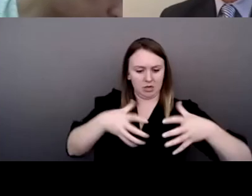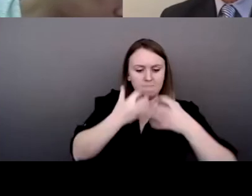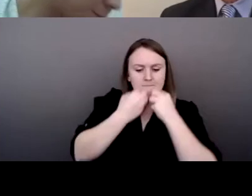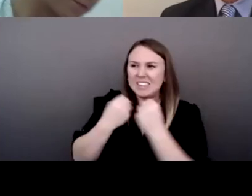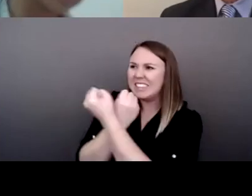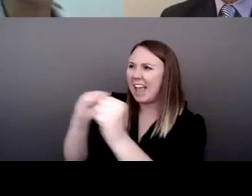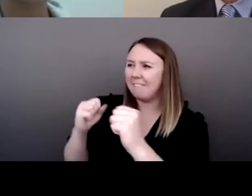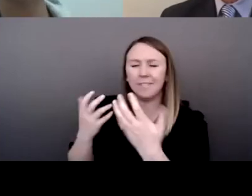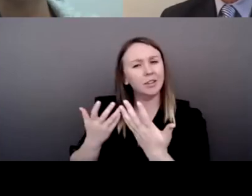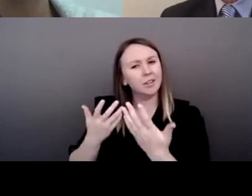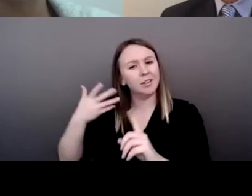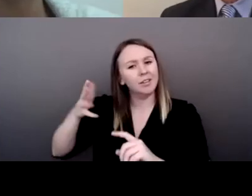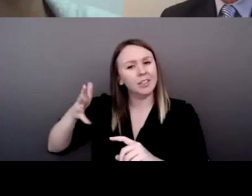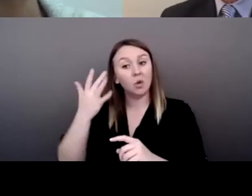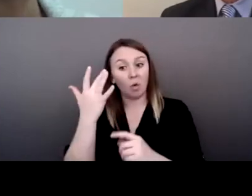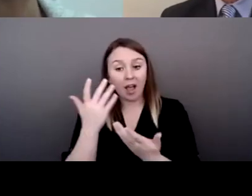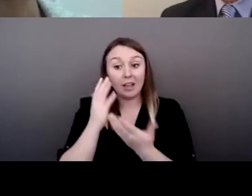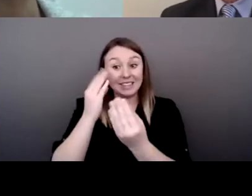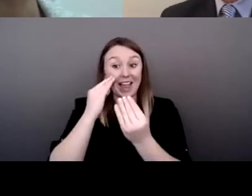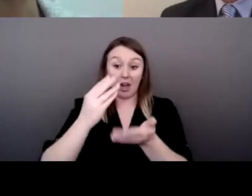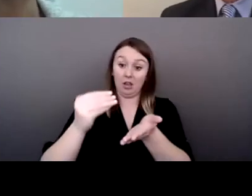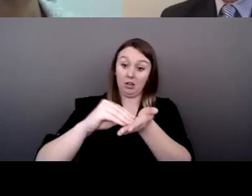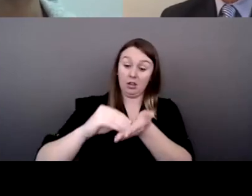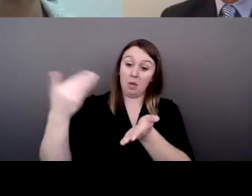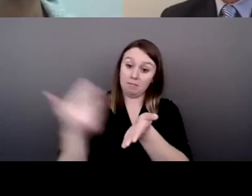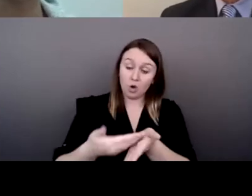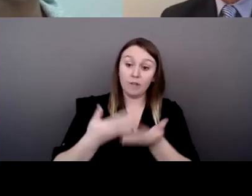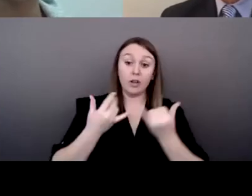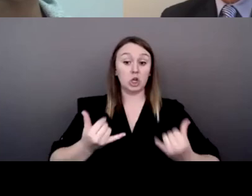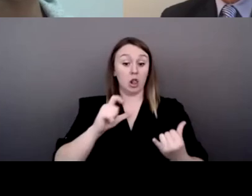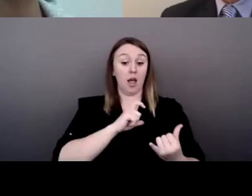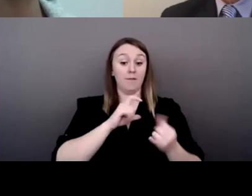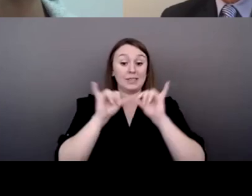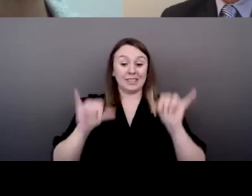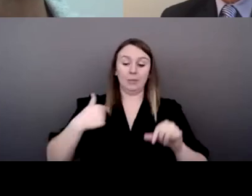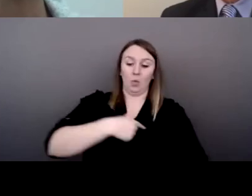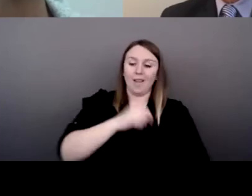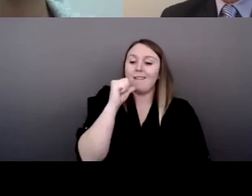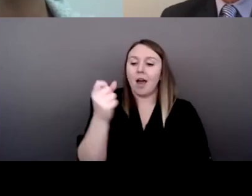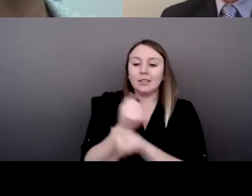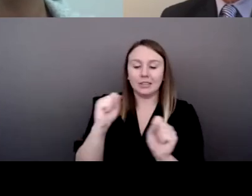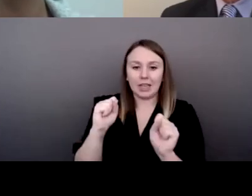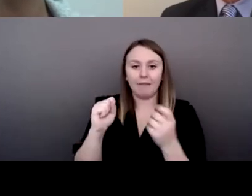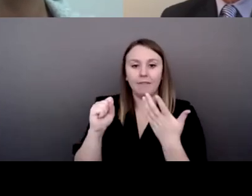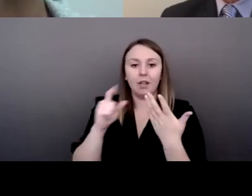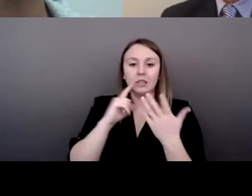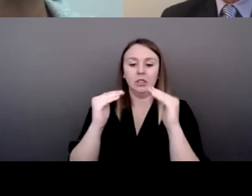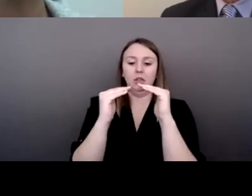data that proves that we are not safe under our current law enforcement system. Like, our dehumanization